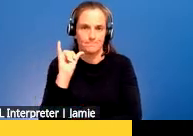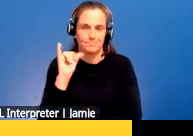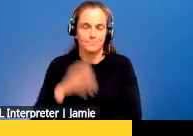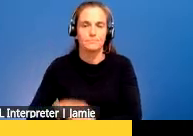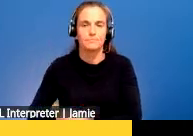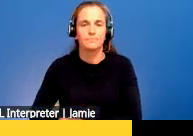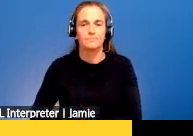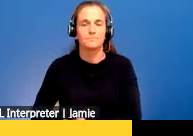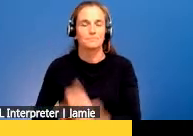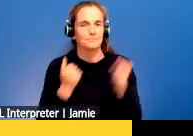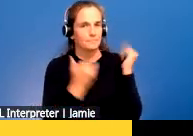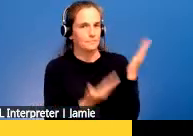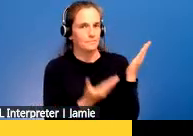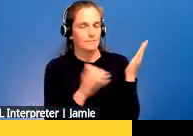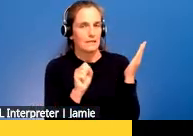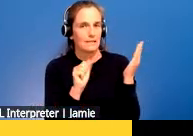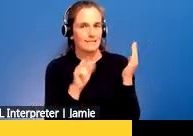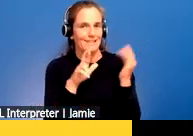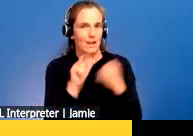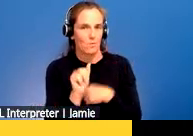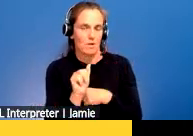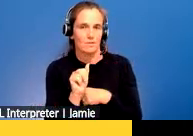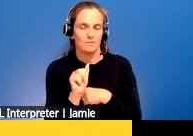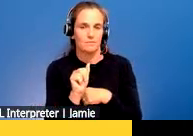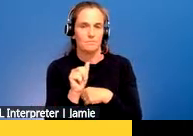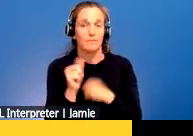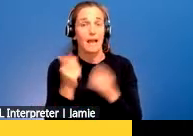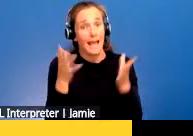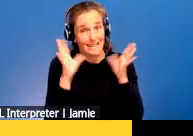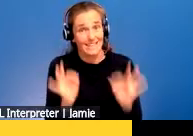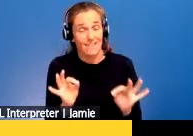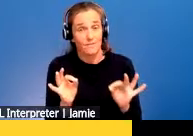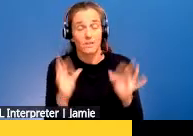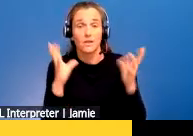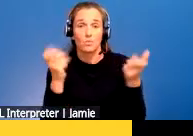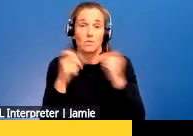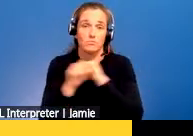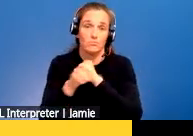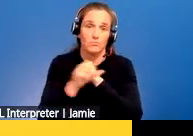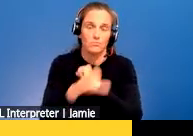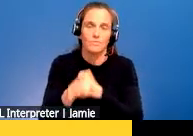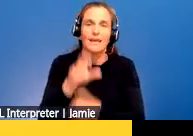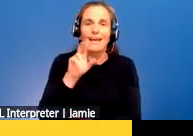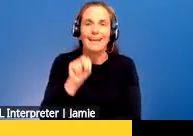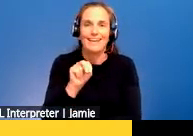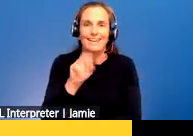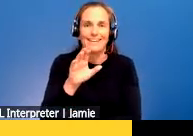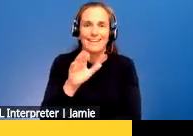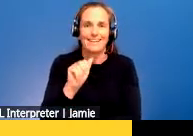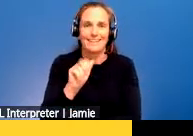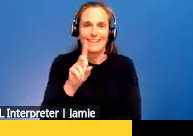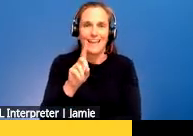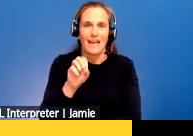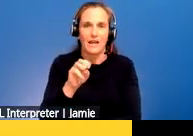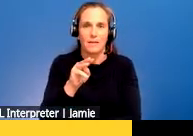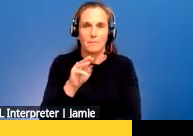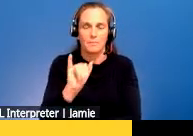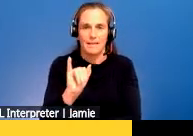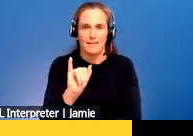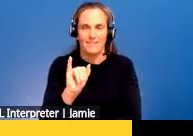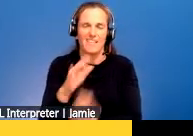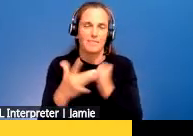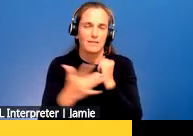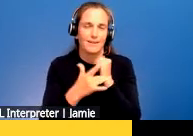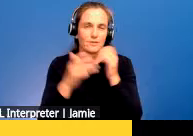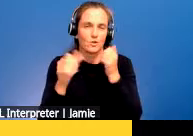This is Sarah. I definitely want to plug again the Academy. That's the Technical Assistance Center on